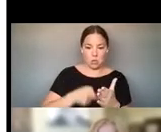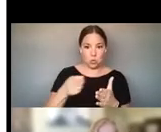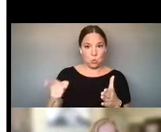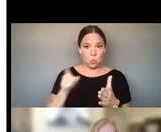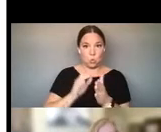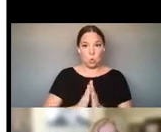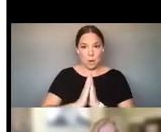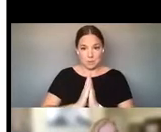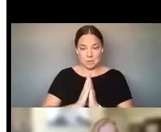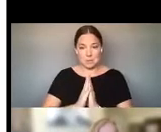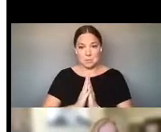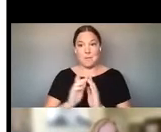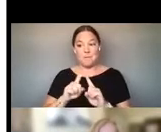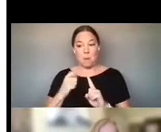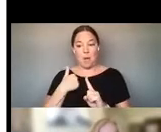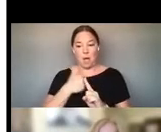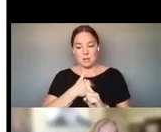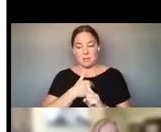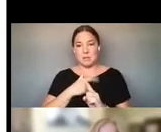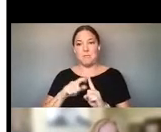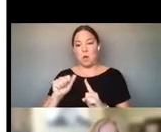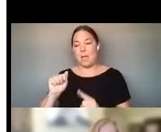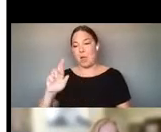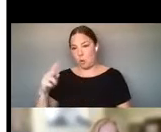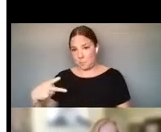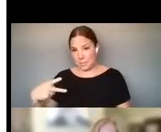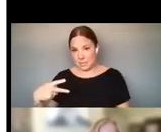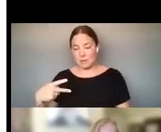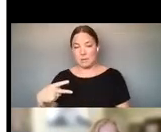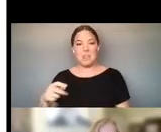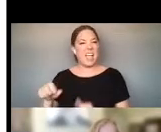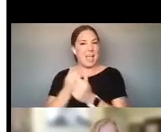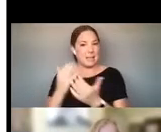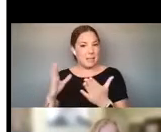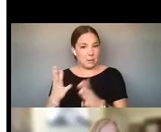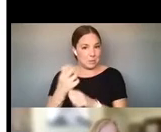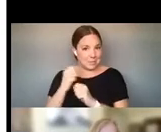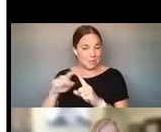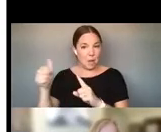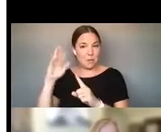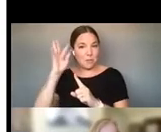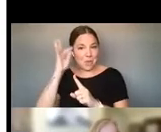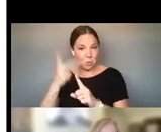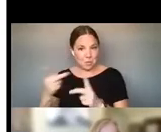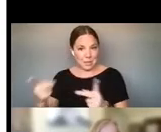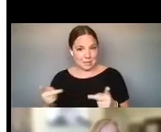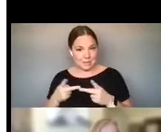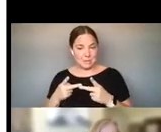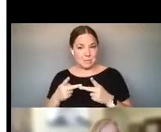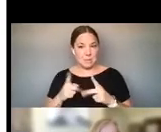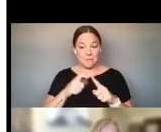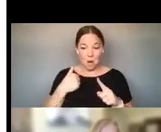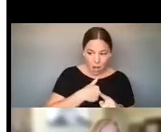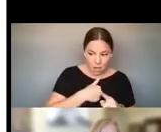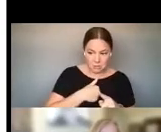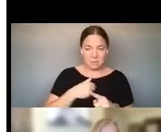support for from us for ARP and anything you've gotten from any other federal source, whether it's us or any